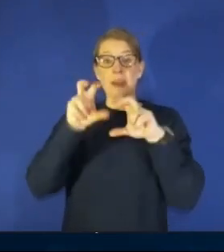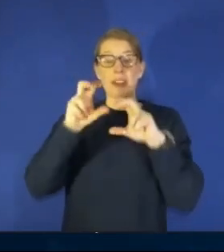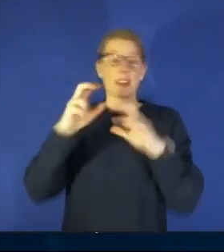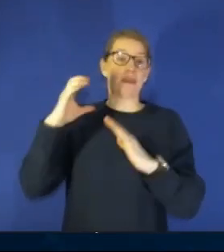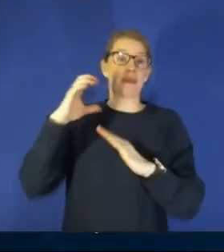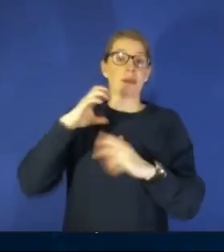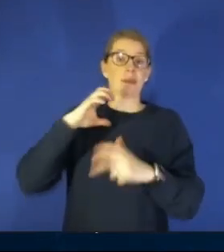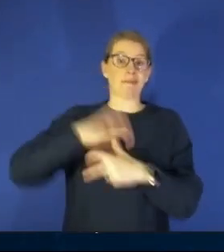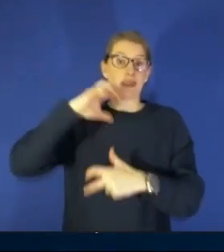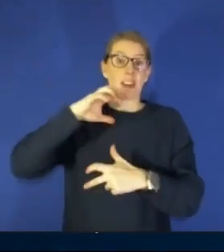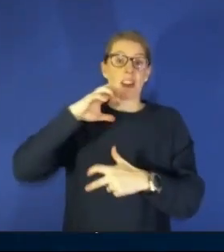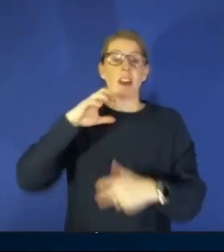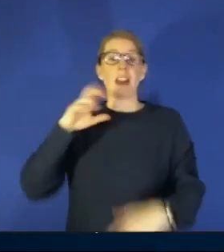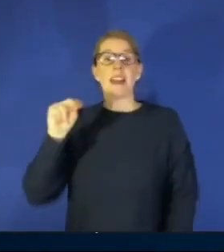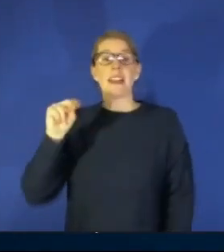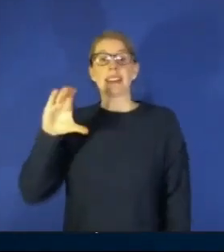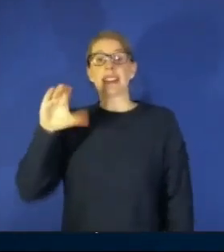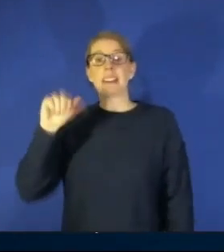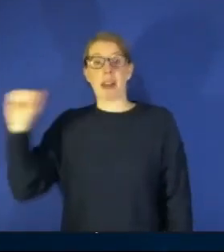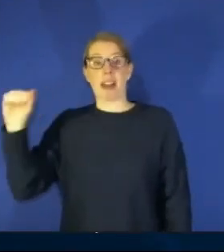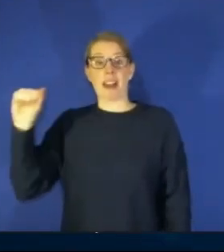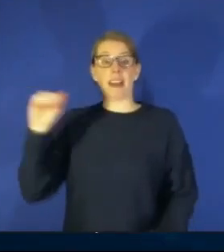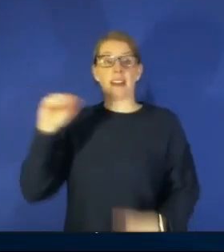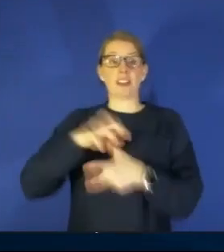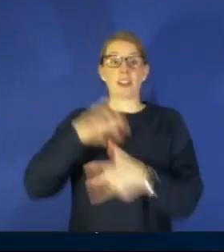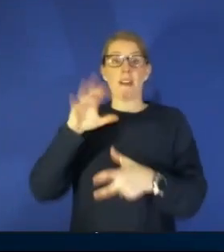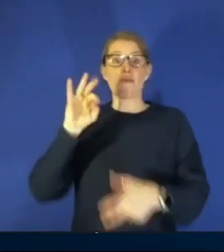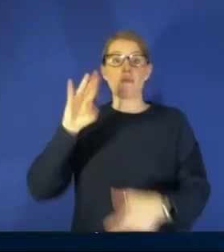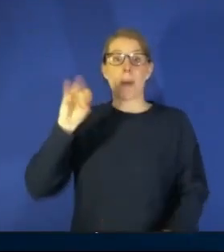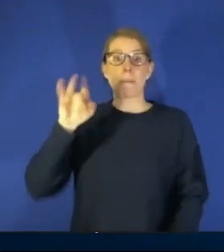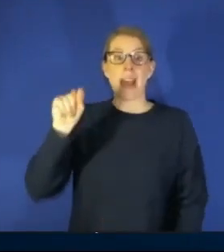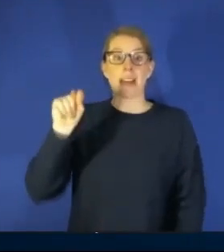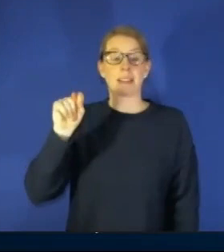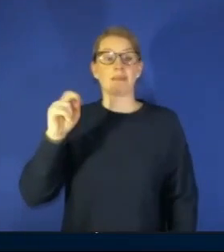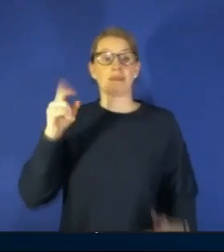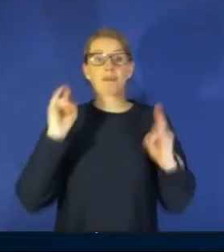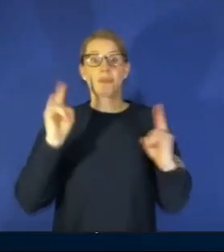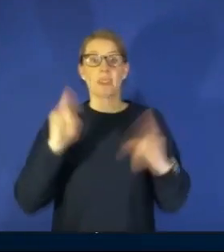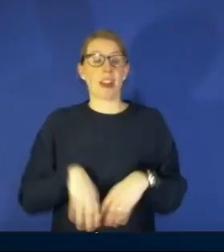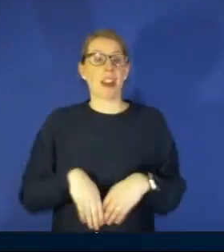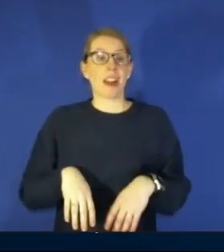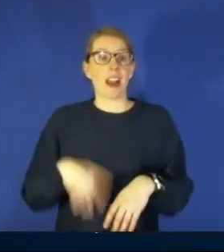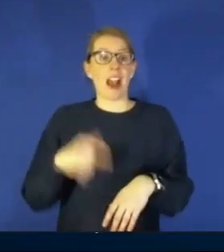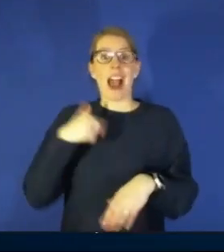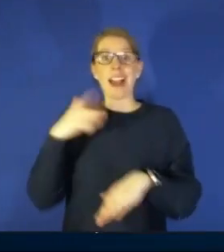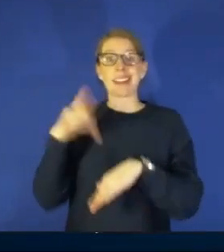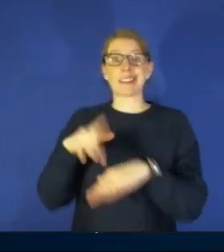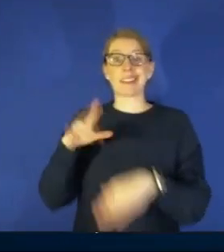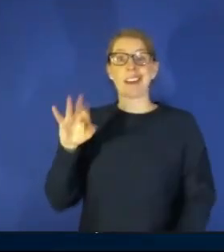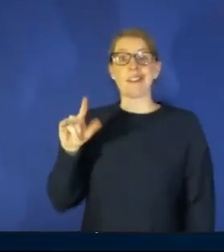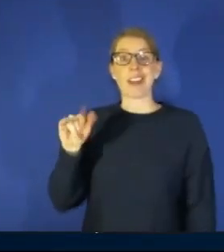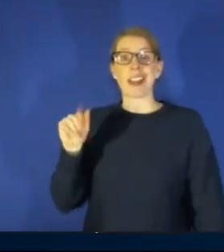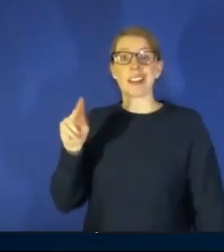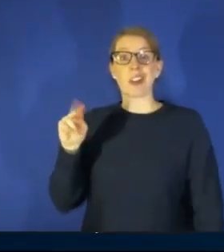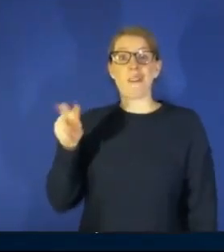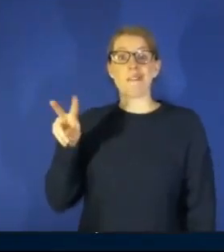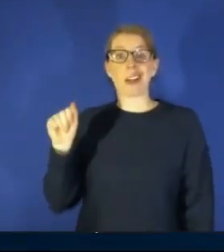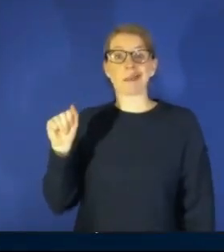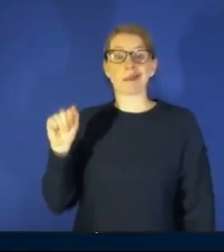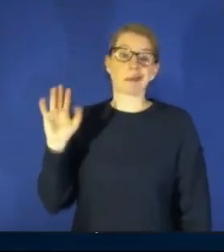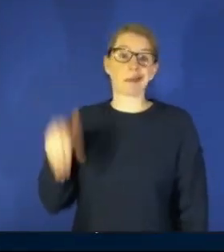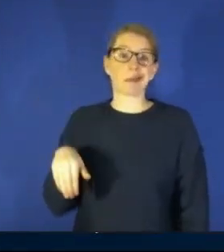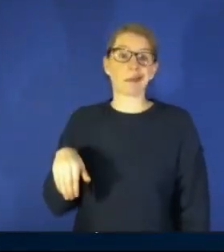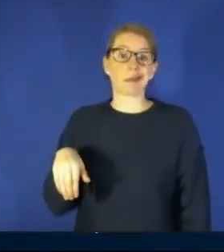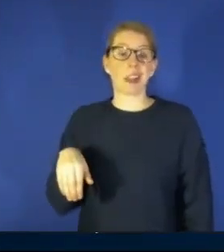championship format. Go Jayhawks. How'd I do? Rock chop. I went to Villanova. I We already won last night. They're